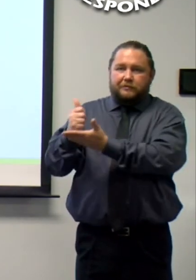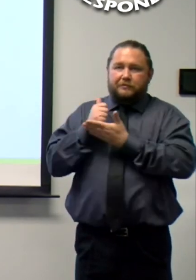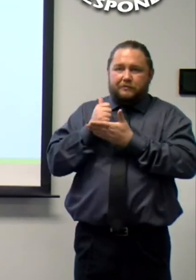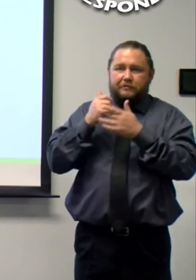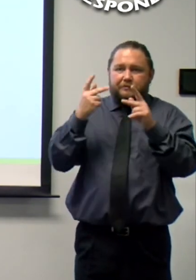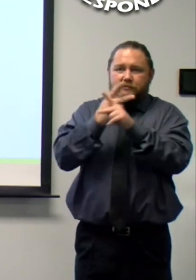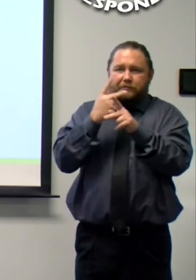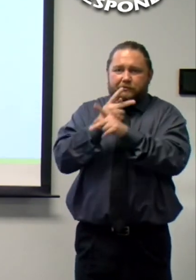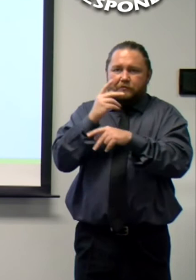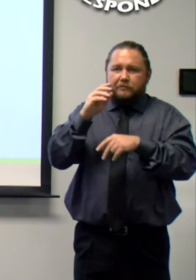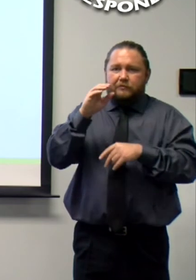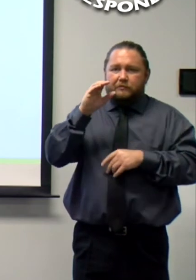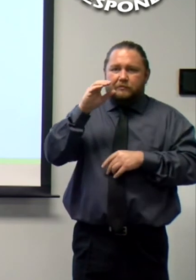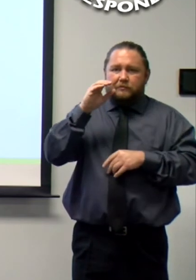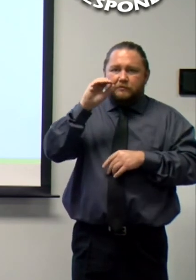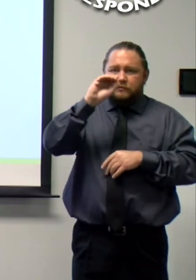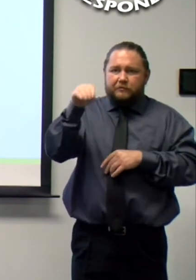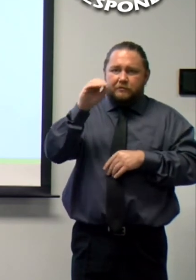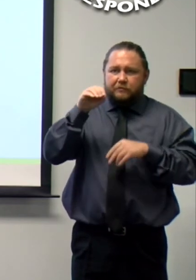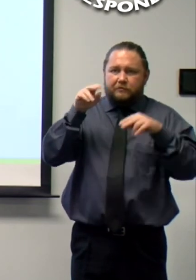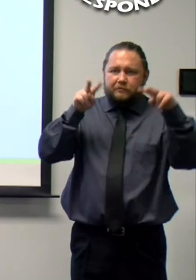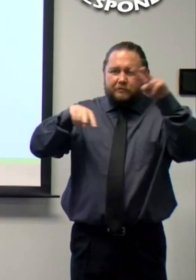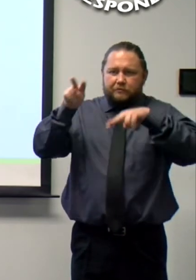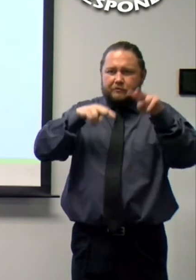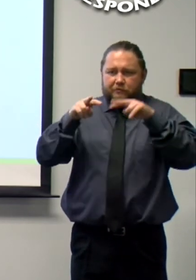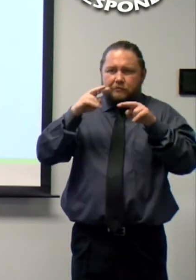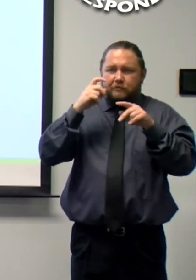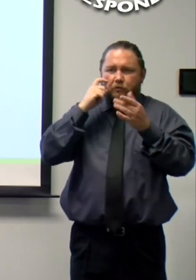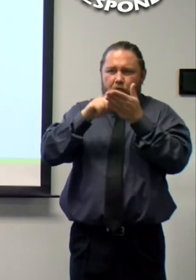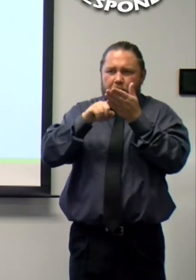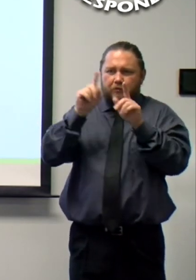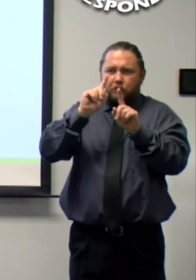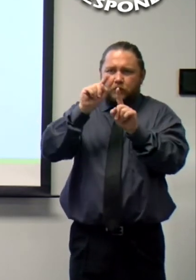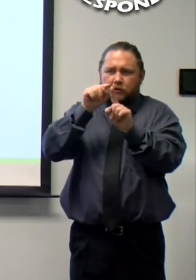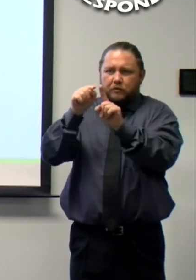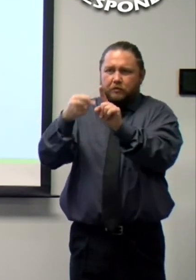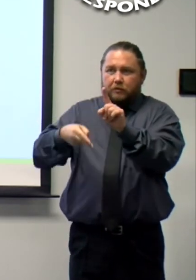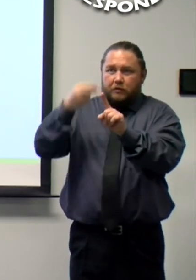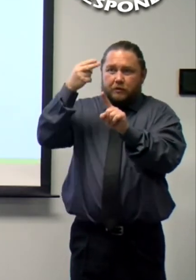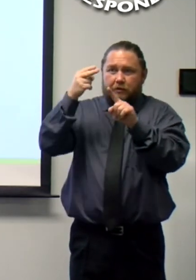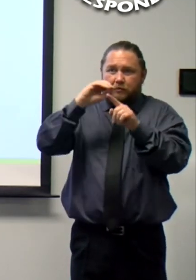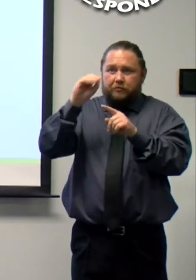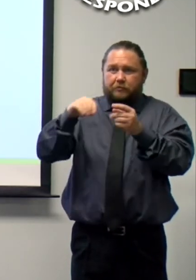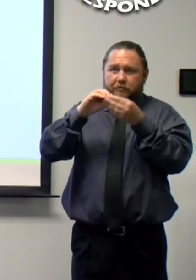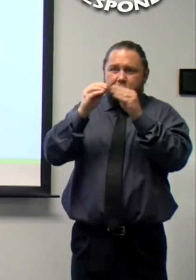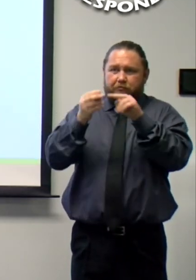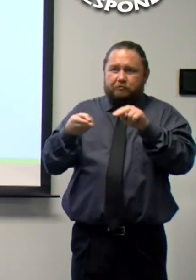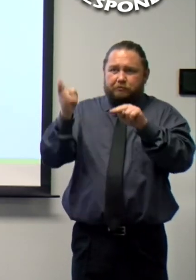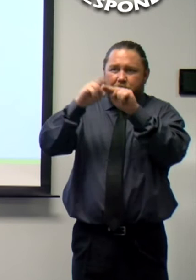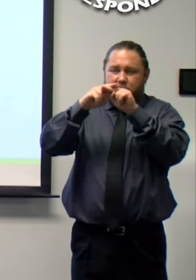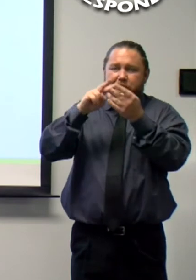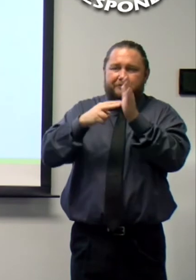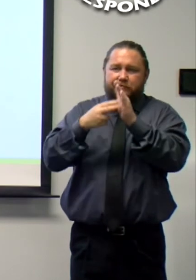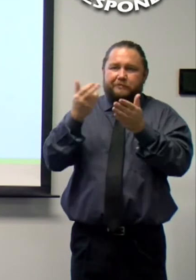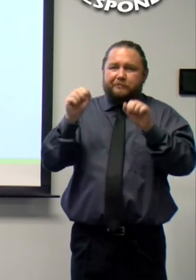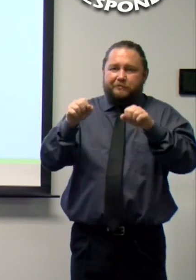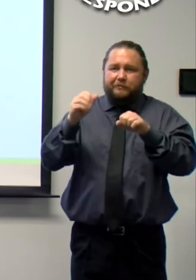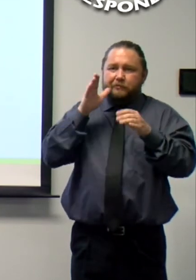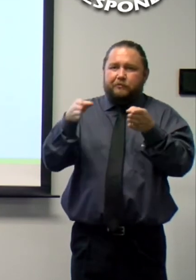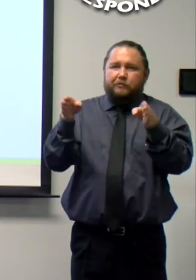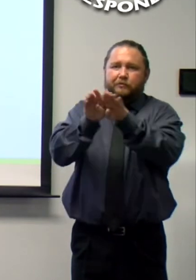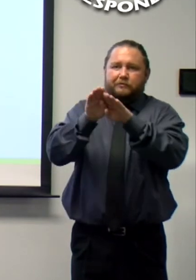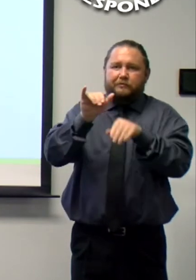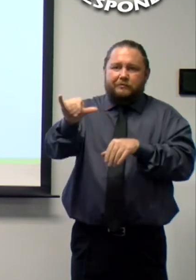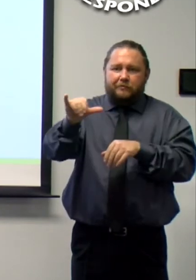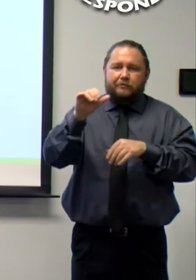We still continue with our public health recommendations. We still are going to push the message out of washing your hands, because